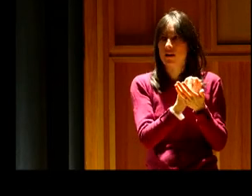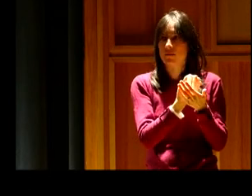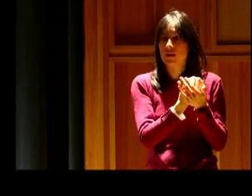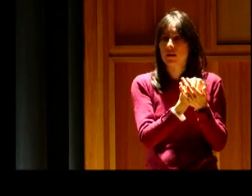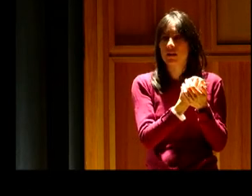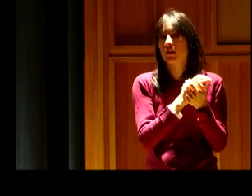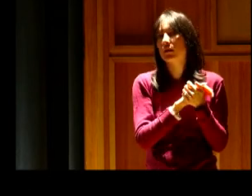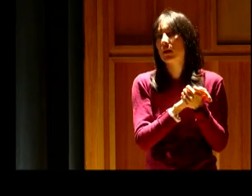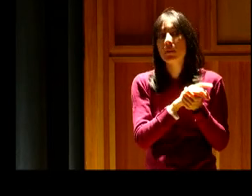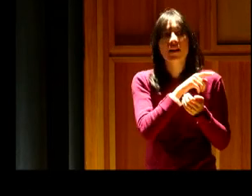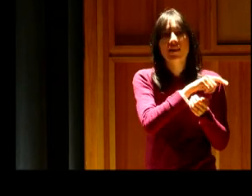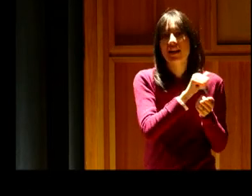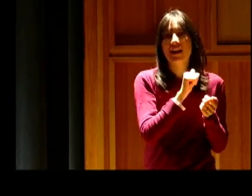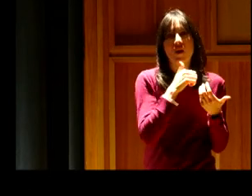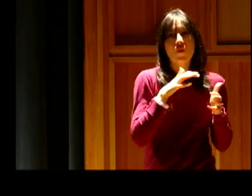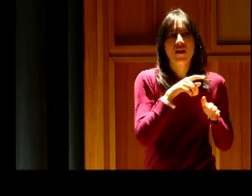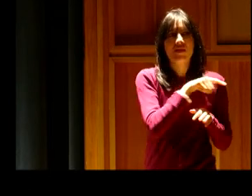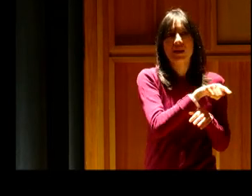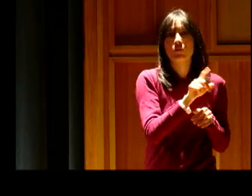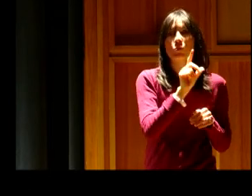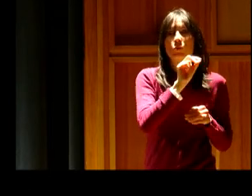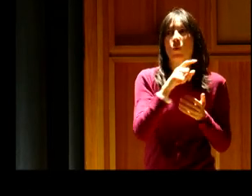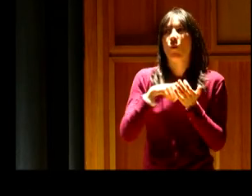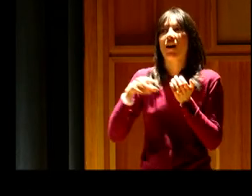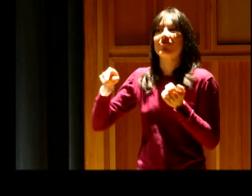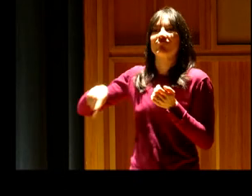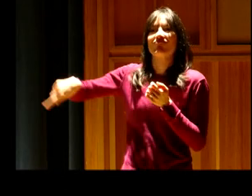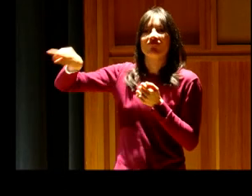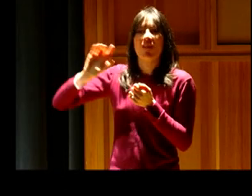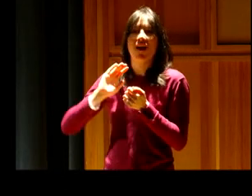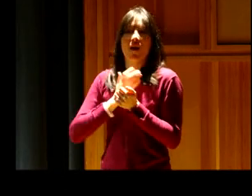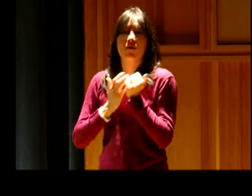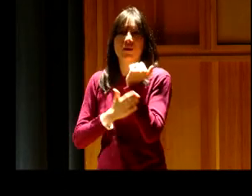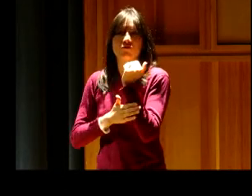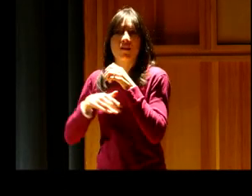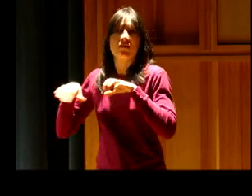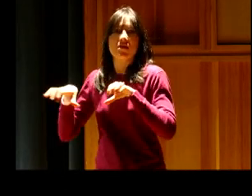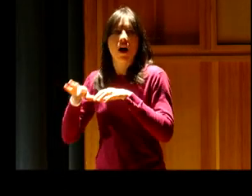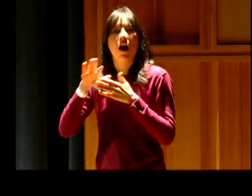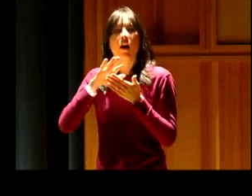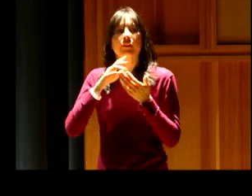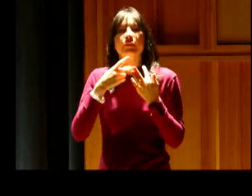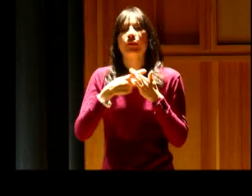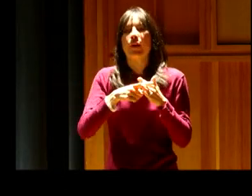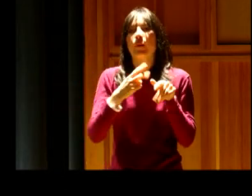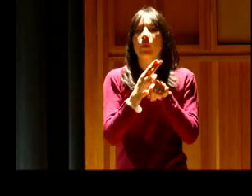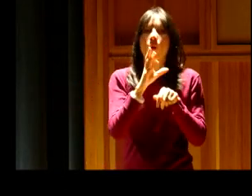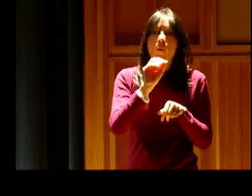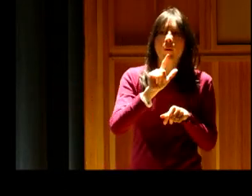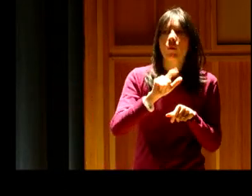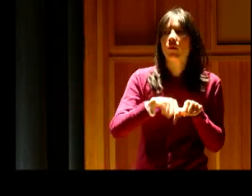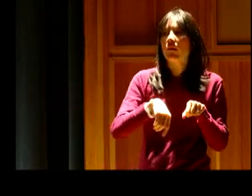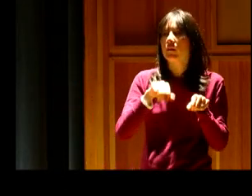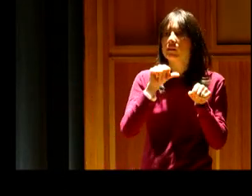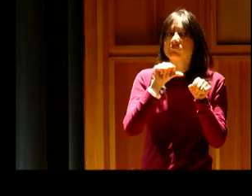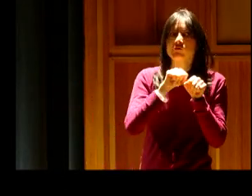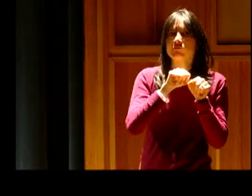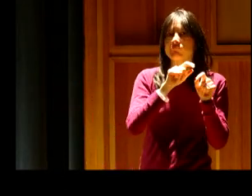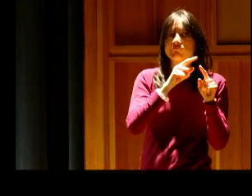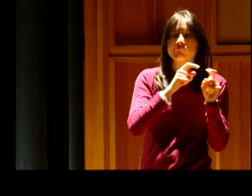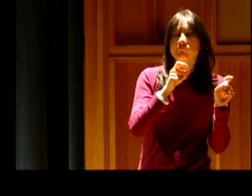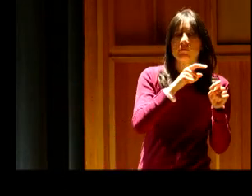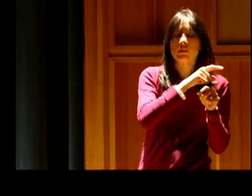mistakes all of our countries have made in becoming addicted to fossil fuels, but really leapfrogging over them, much the way